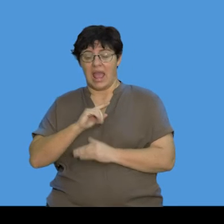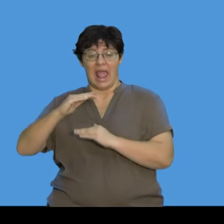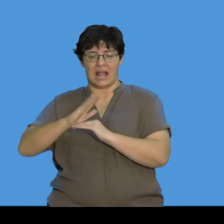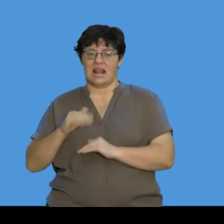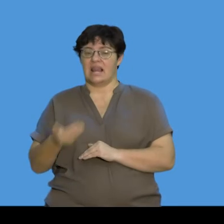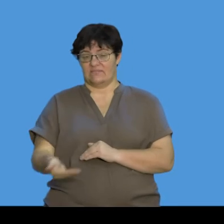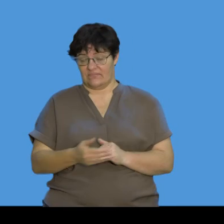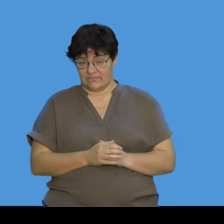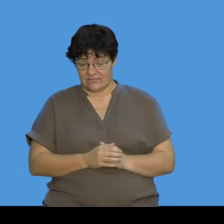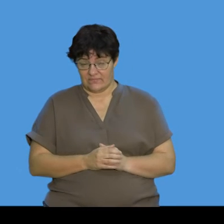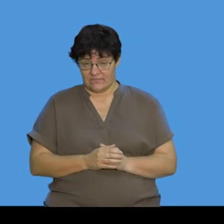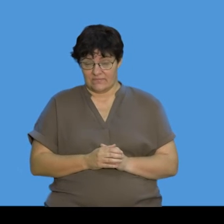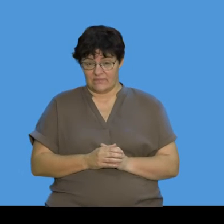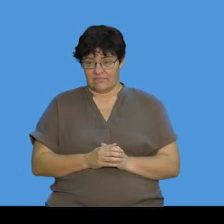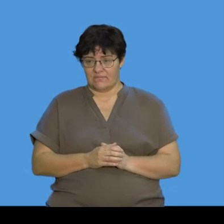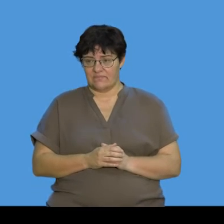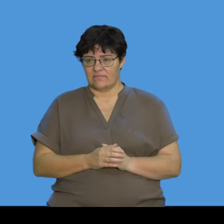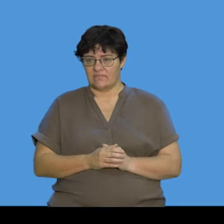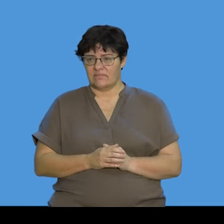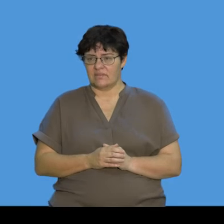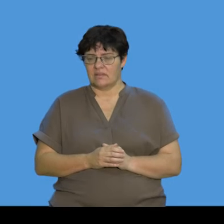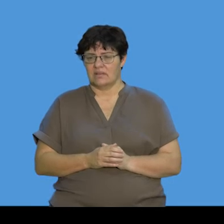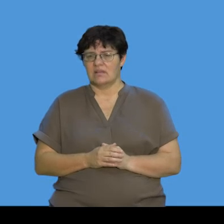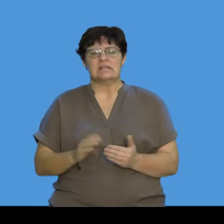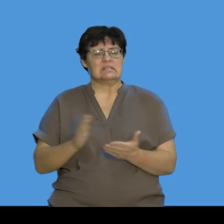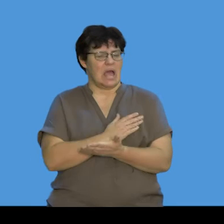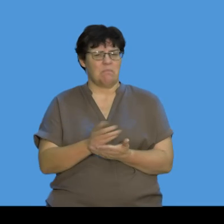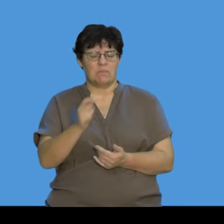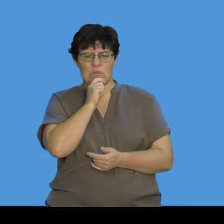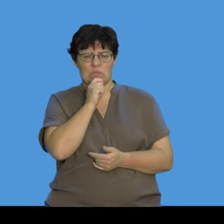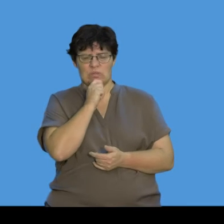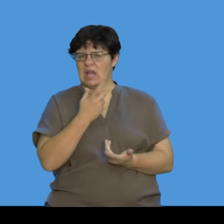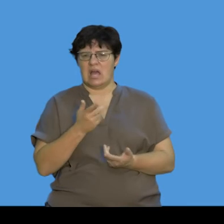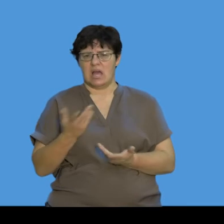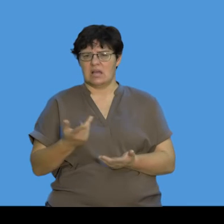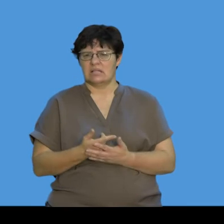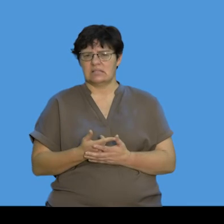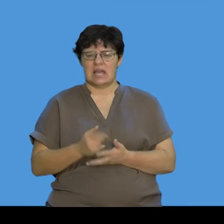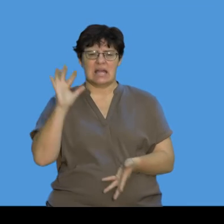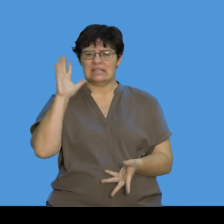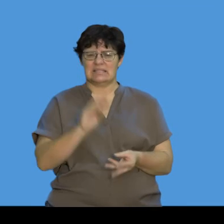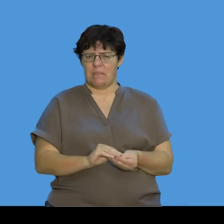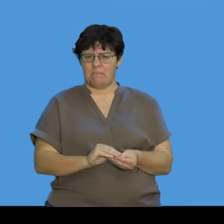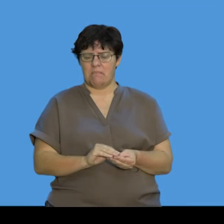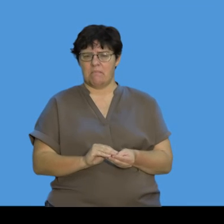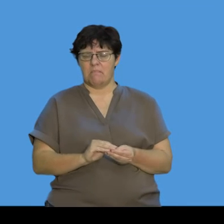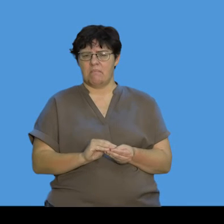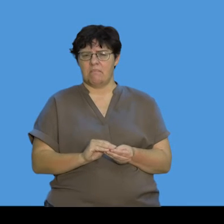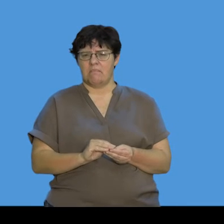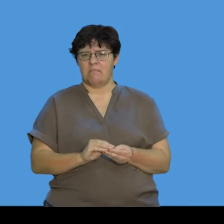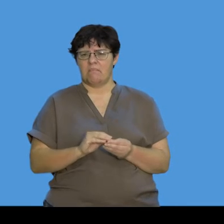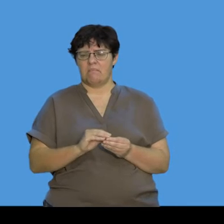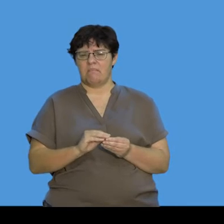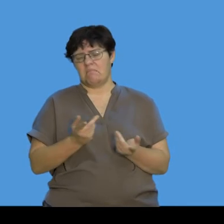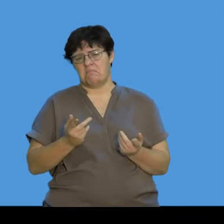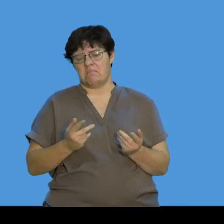remaining angles. And now some people, they don't use the word remaining angles. They use the sum of angles in a triangle.